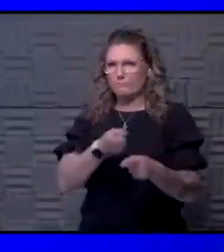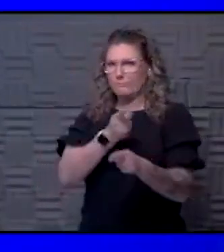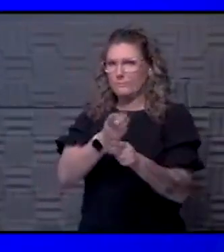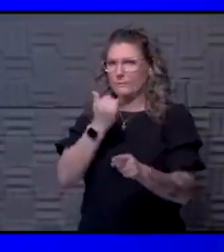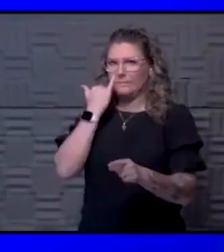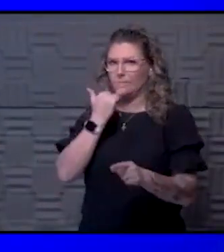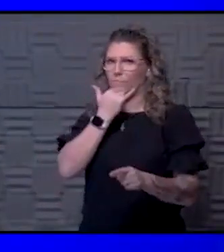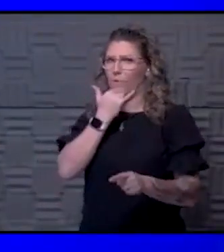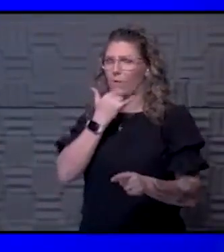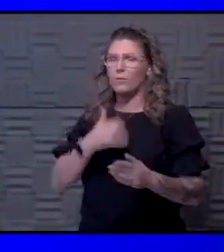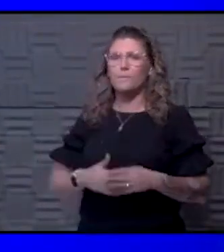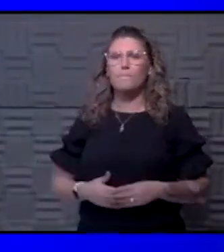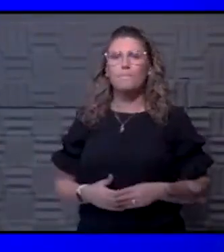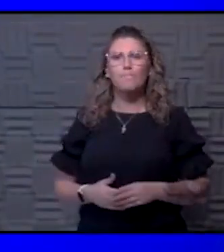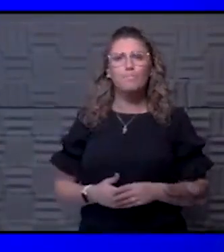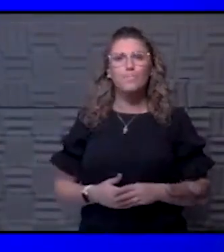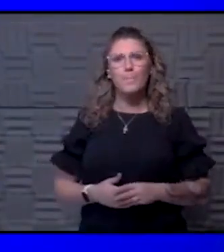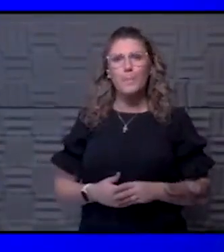too.